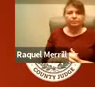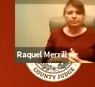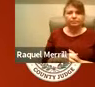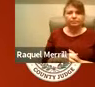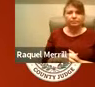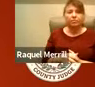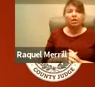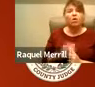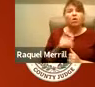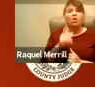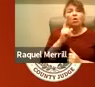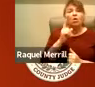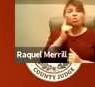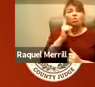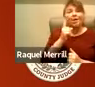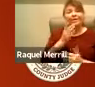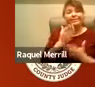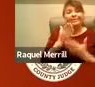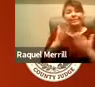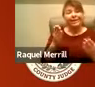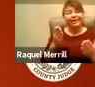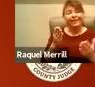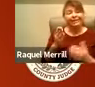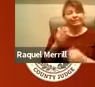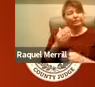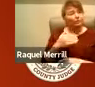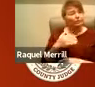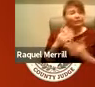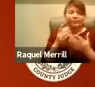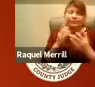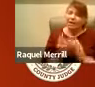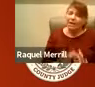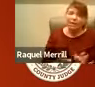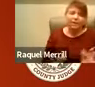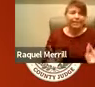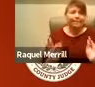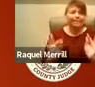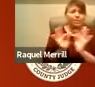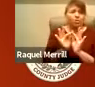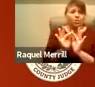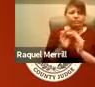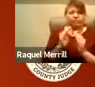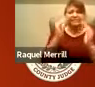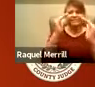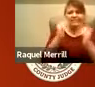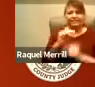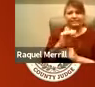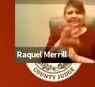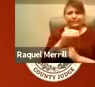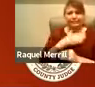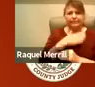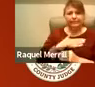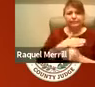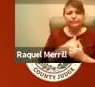One of the things that has been extremely important, the next slide,